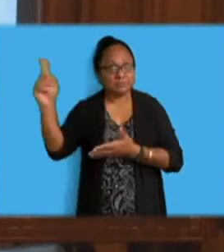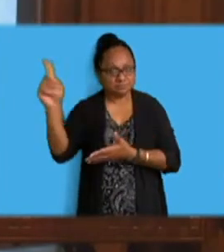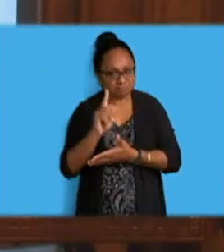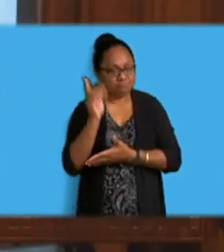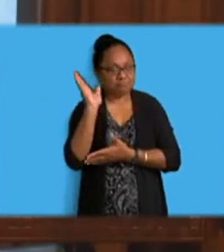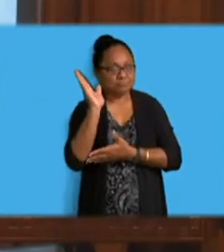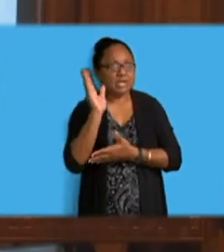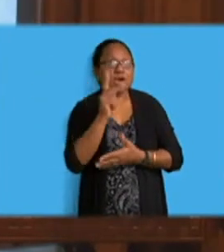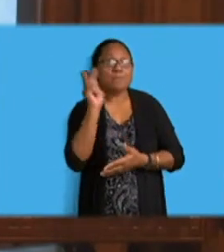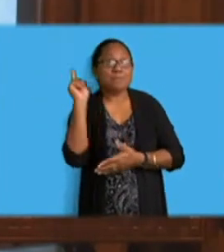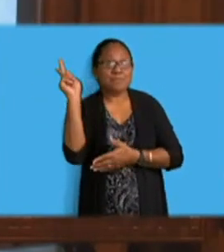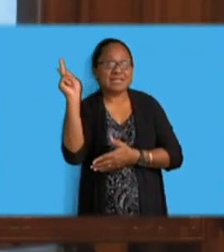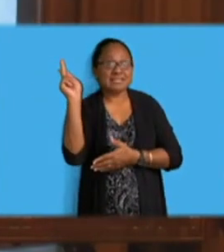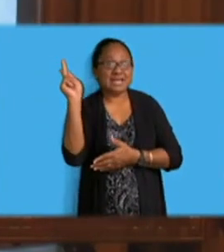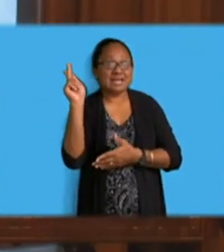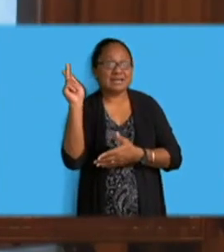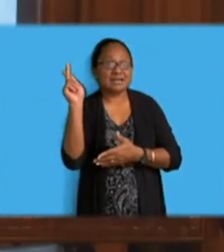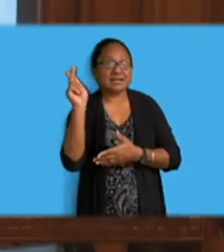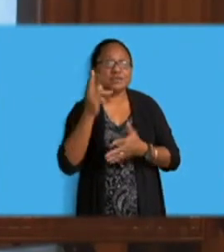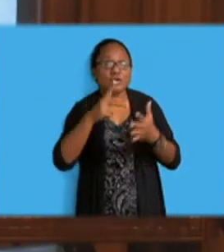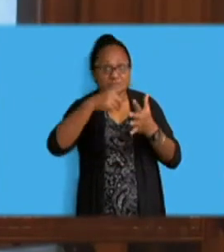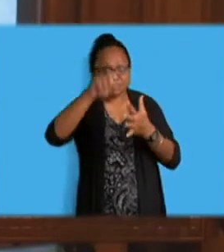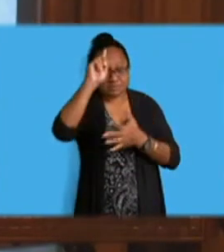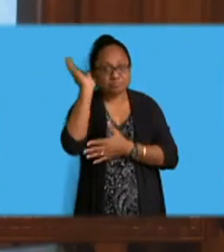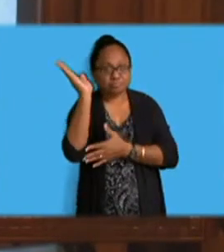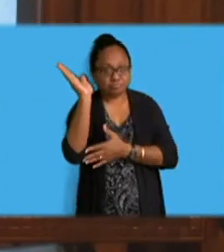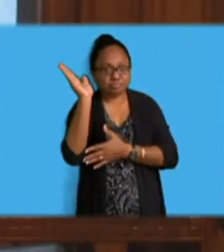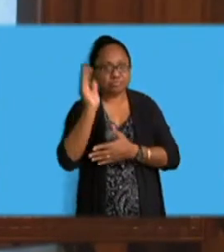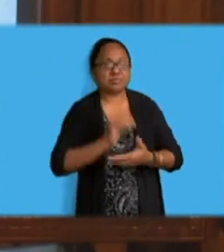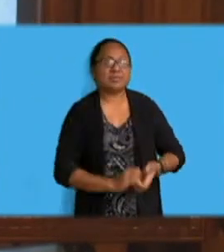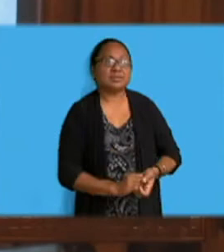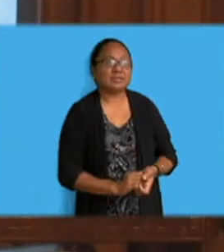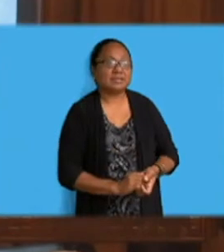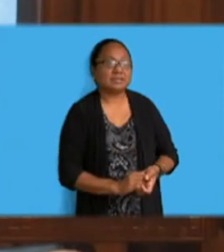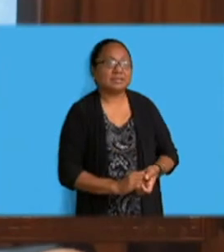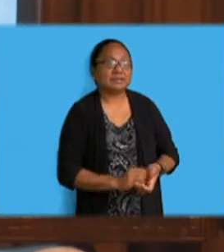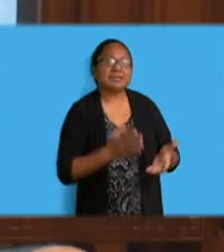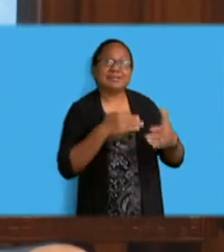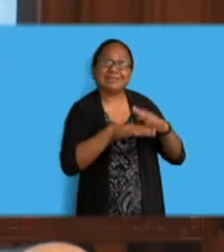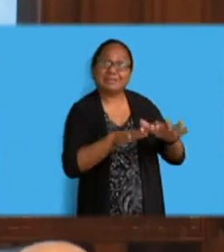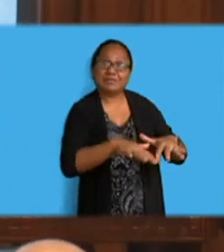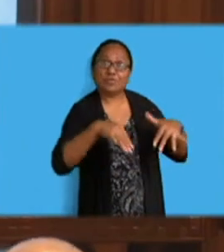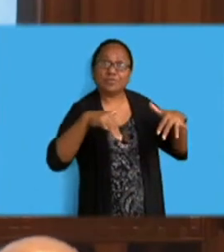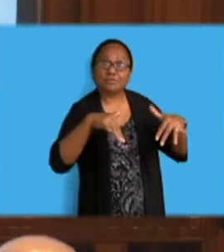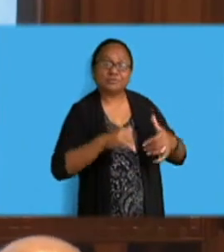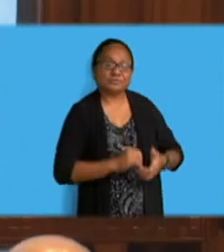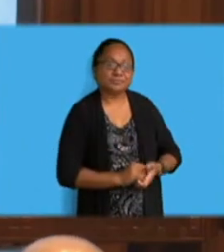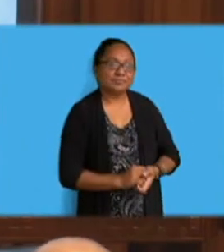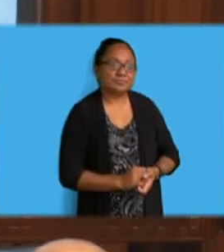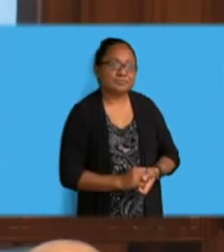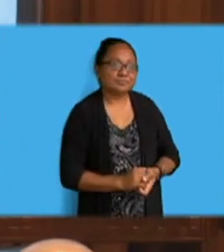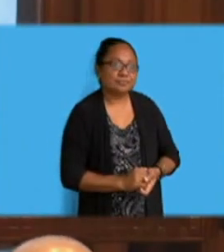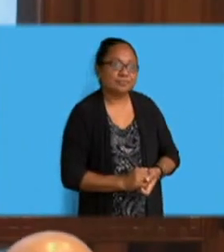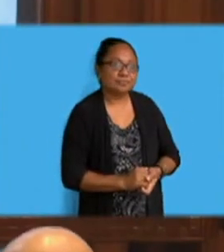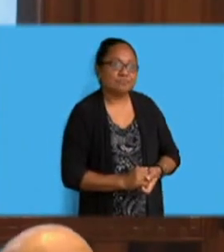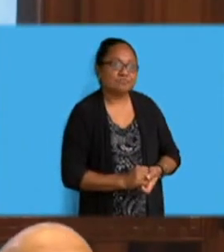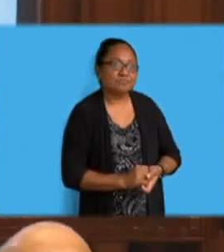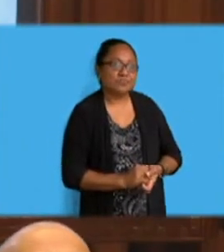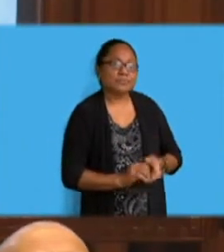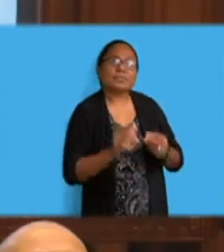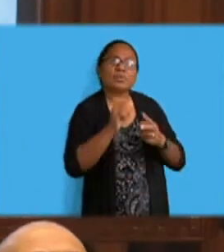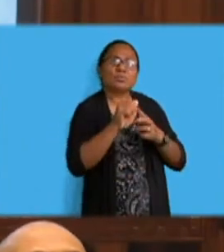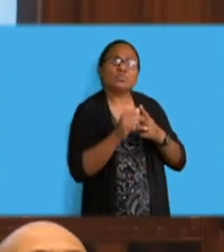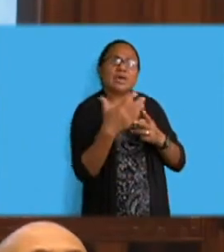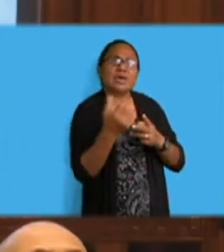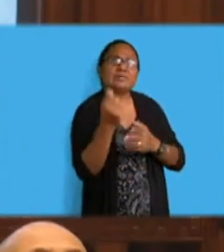of education from the universities to make presentation at this forum, and we also had